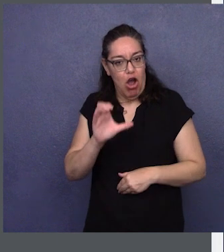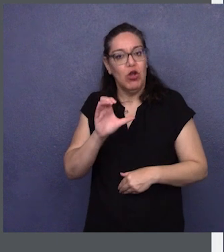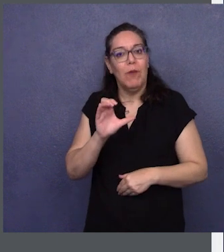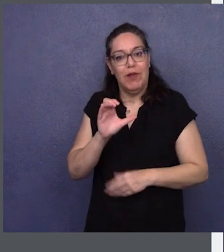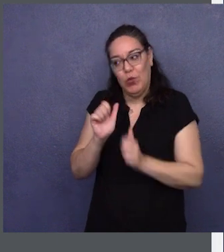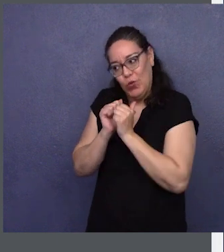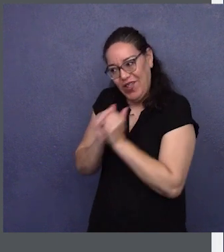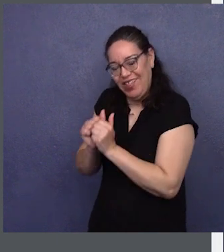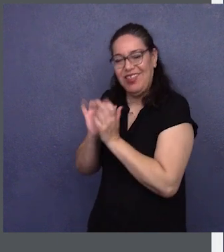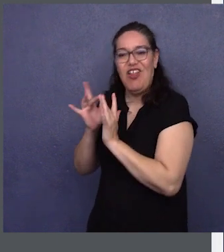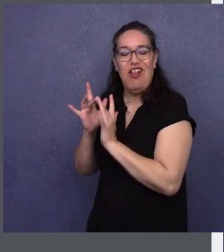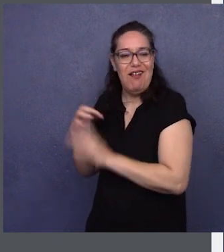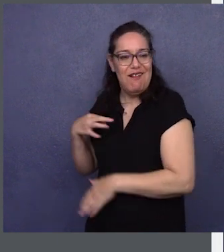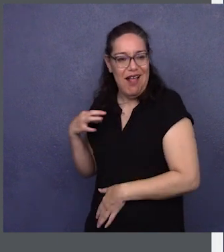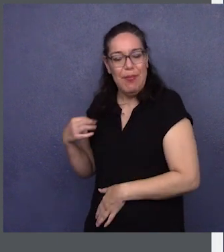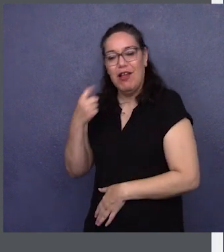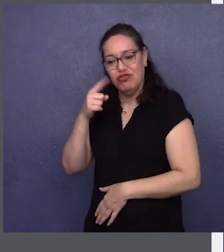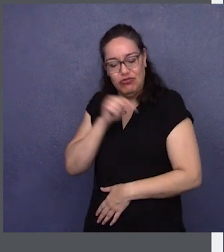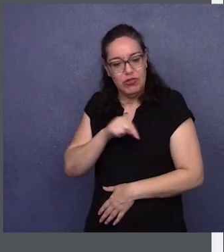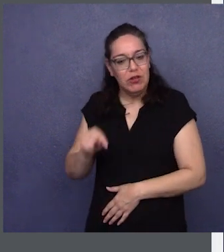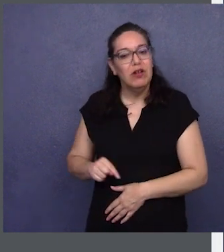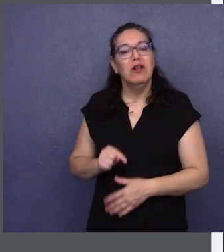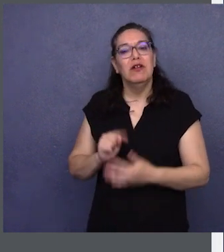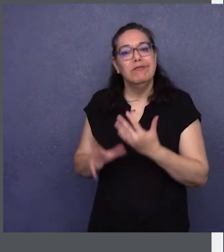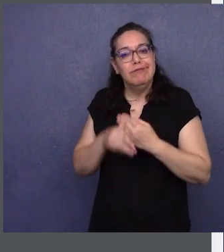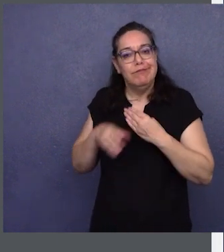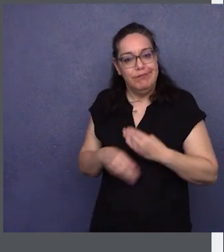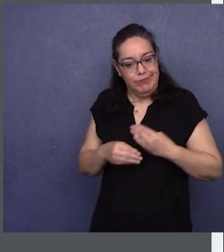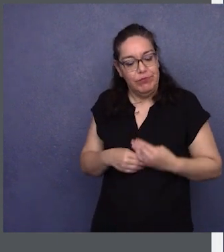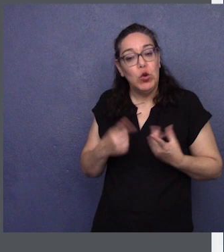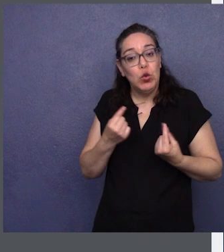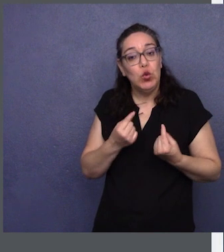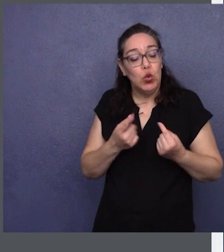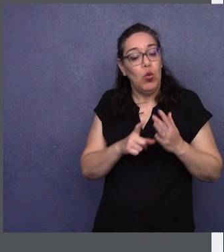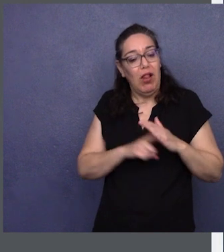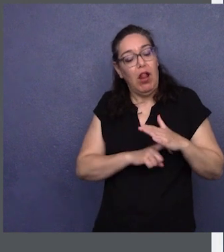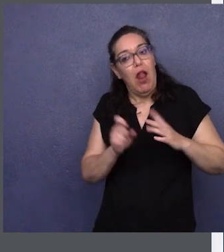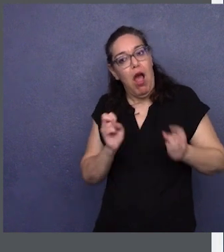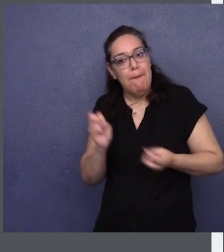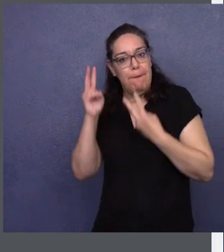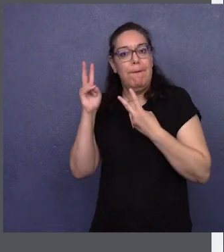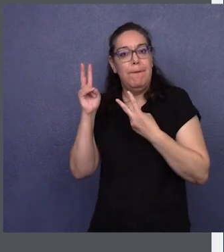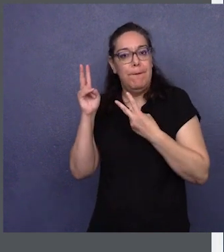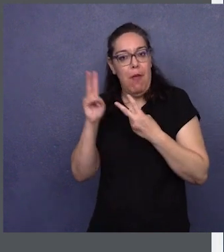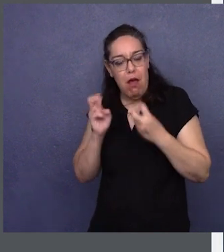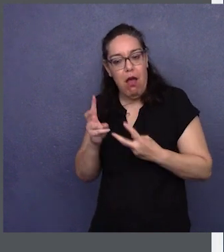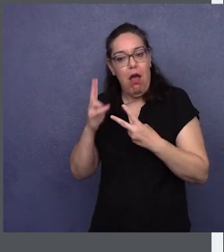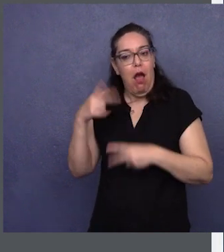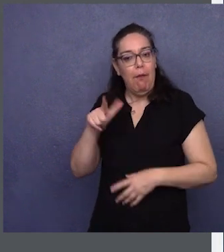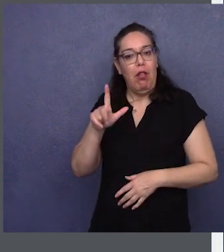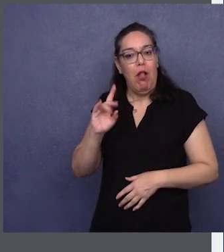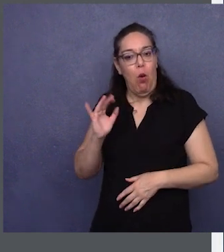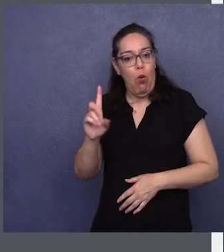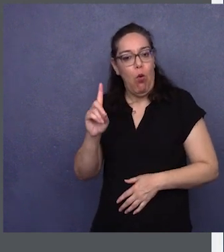online application. These are all going to be uploaded as part of your online